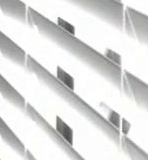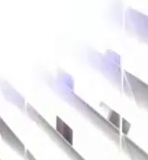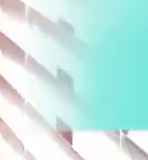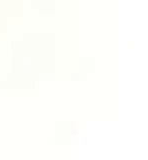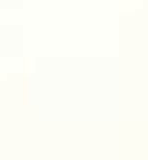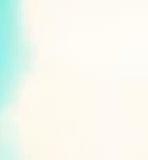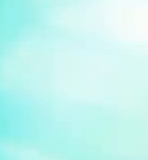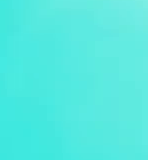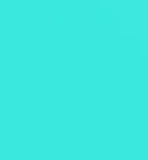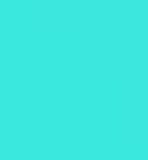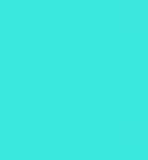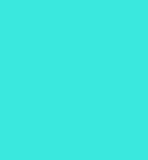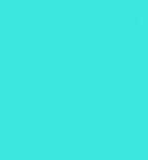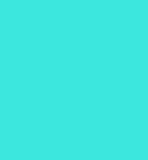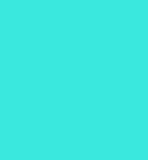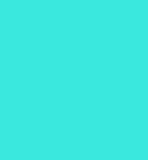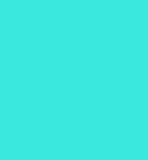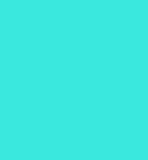sa chika.